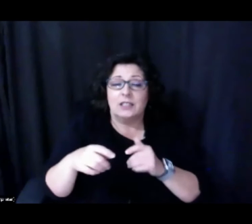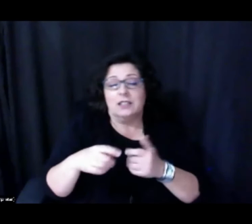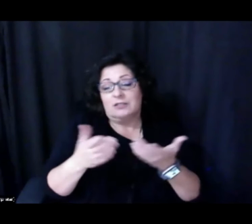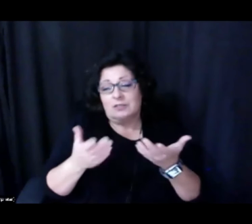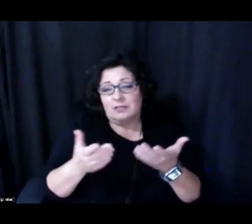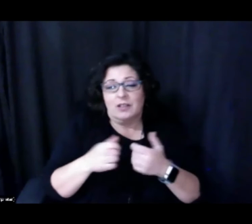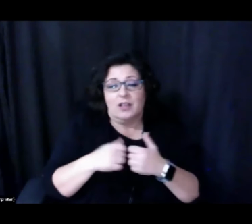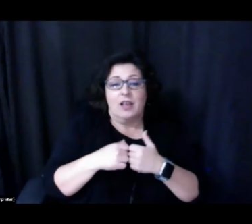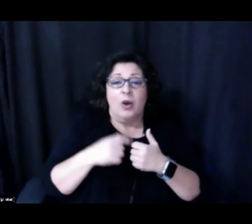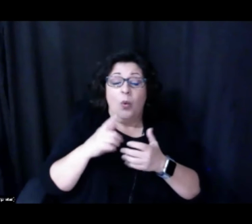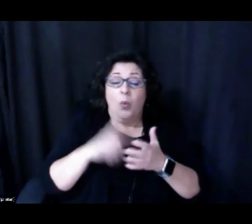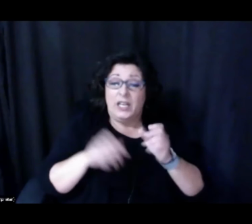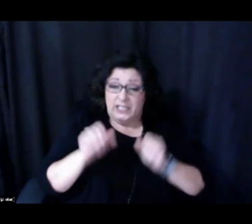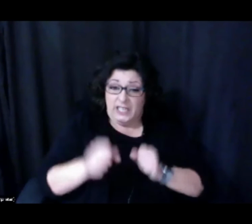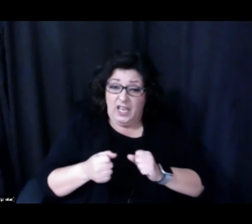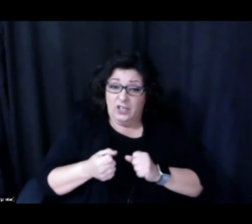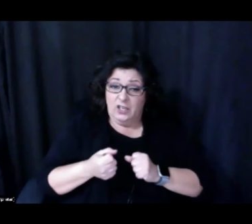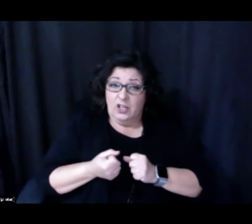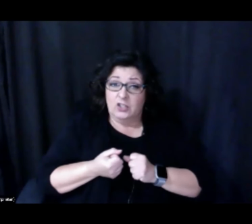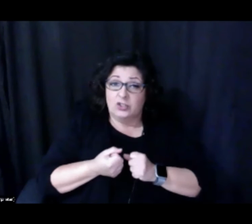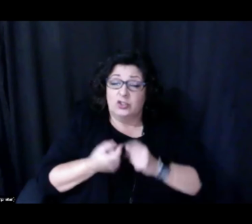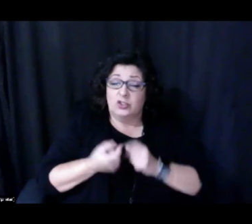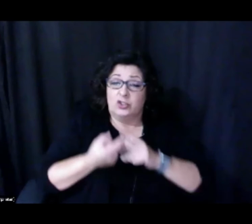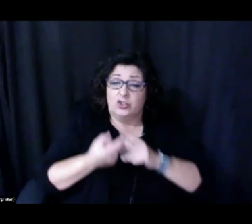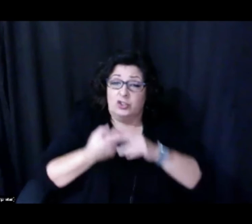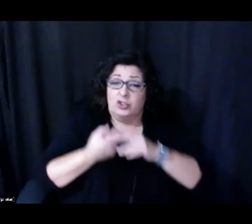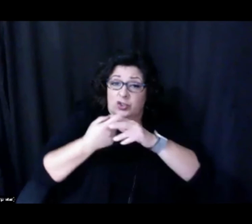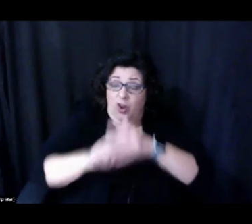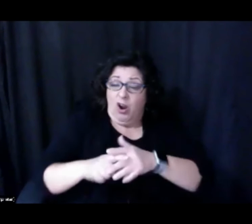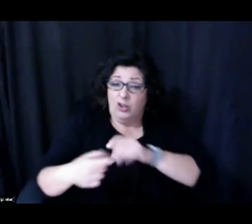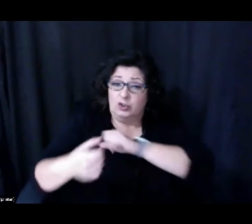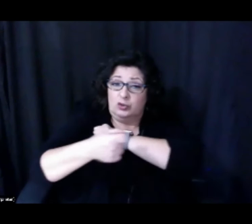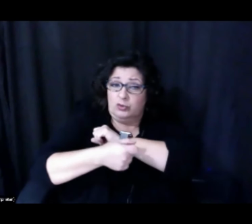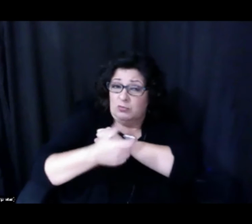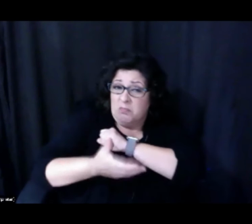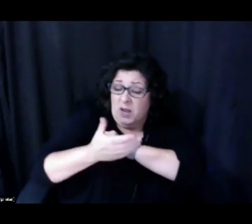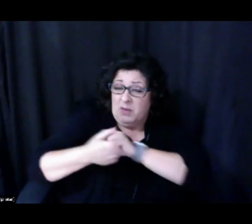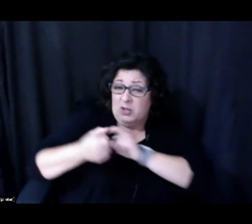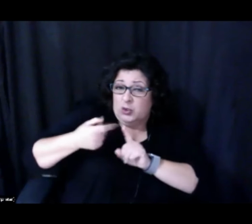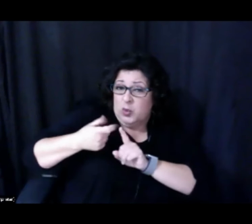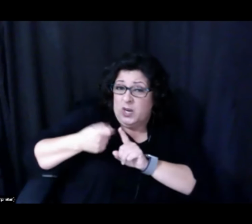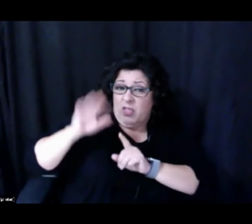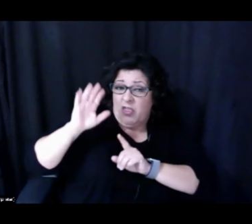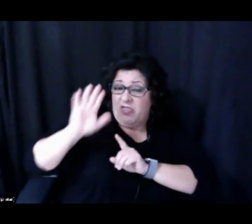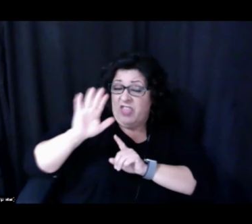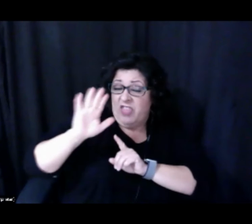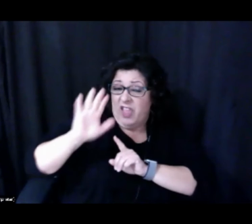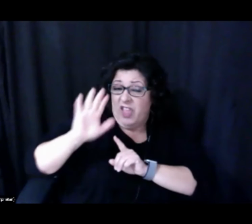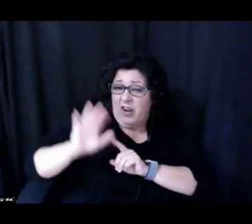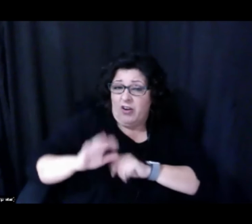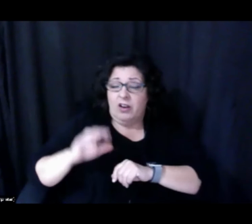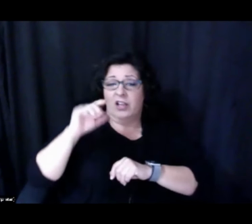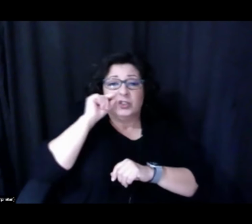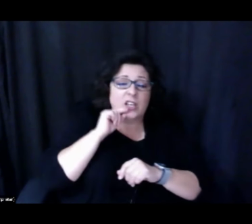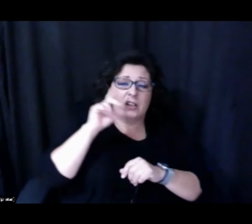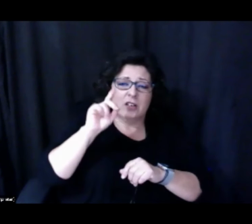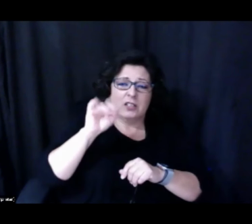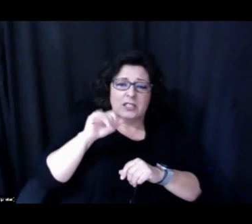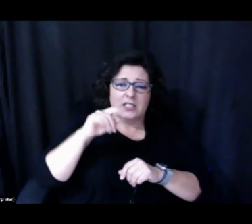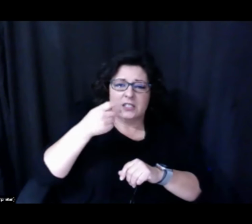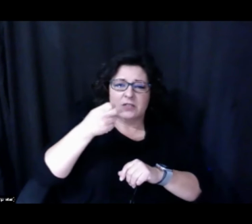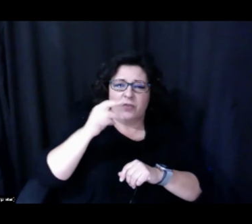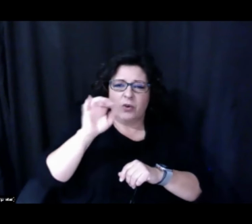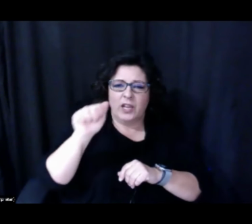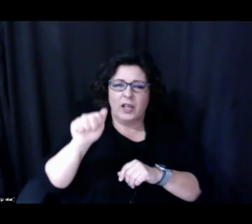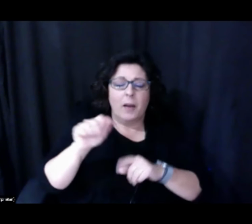dysphoria can be very personal. And so I'm not sure. For some people, it may trigger their gender dysphoria, but I still think it's always better